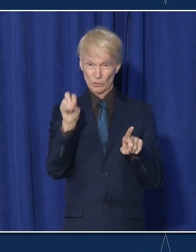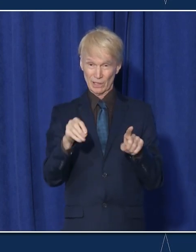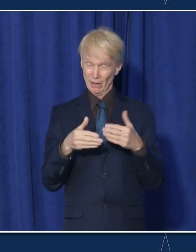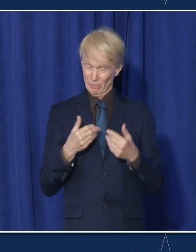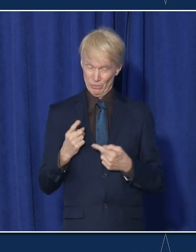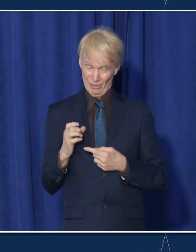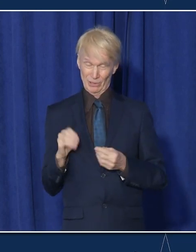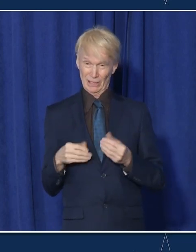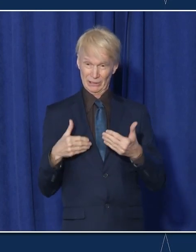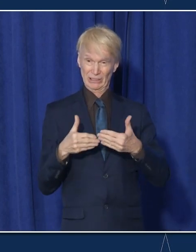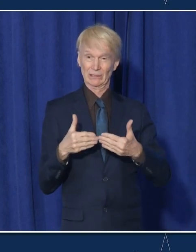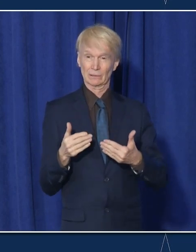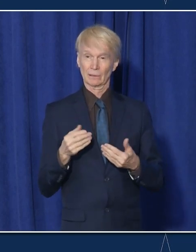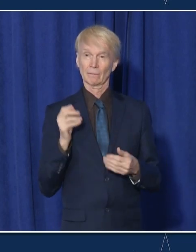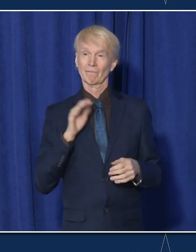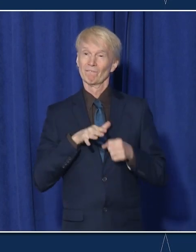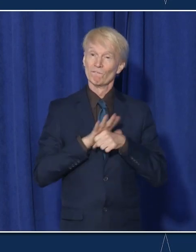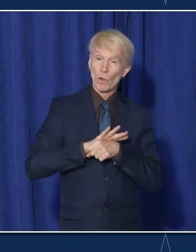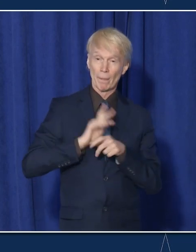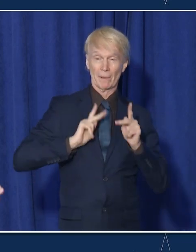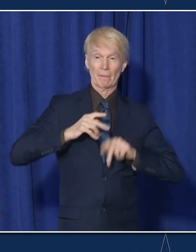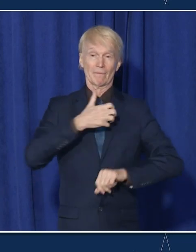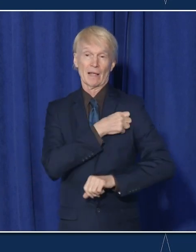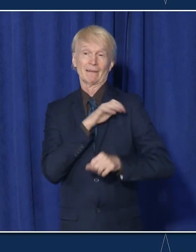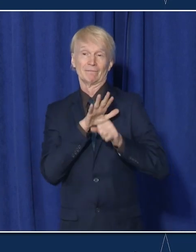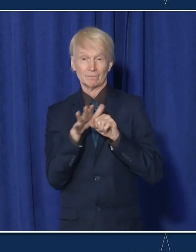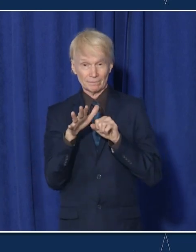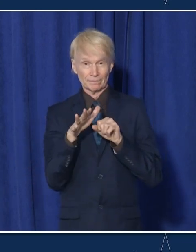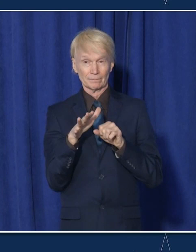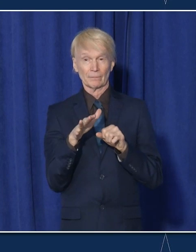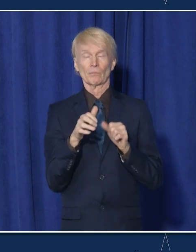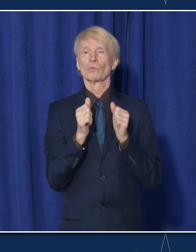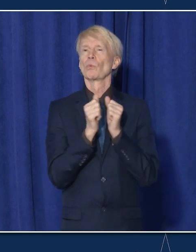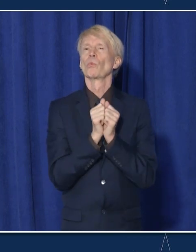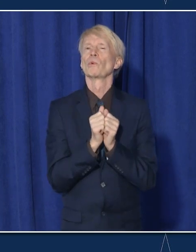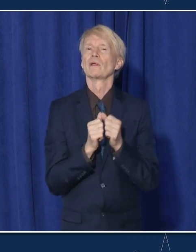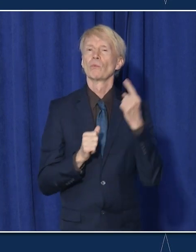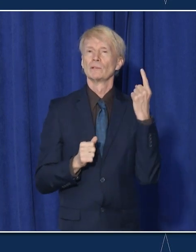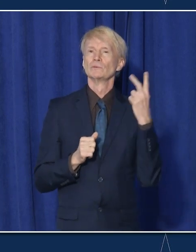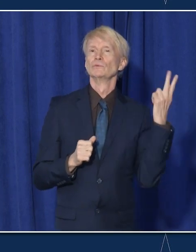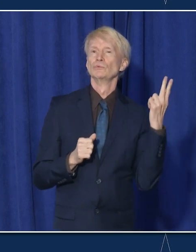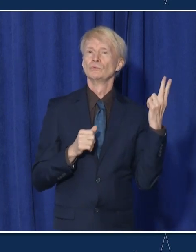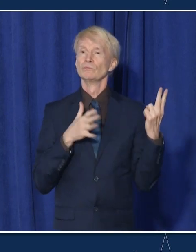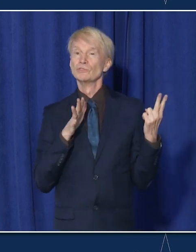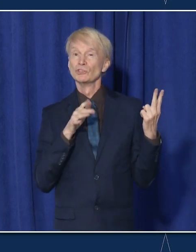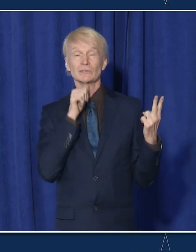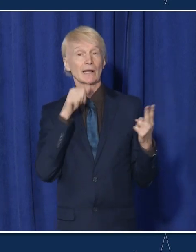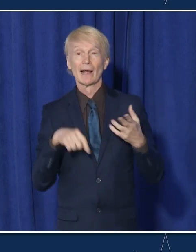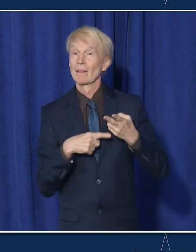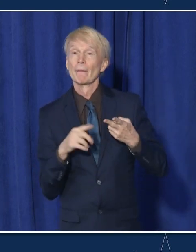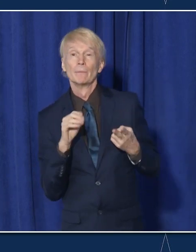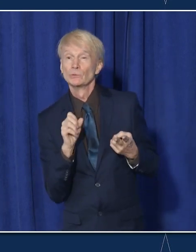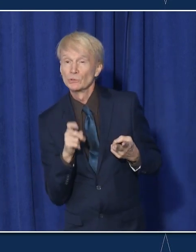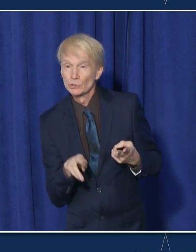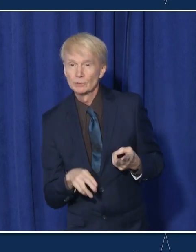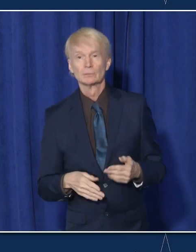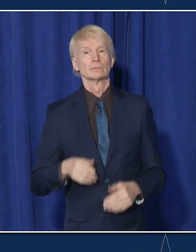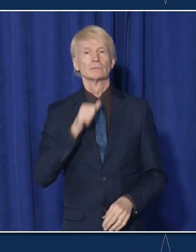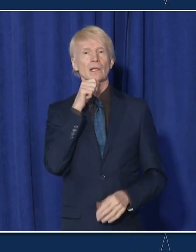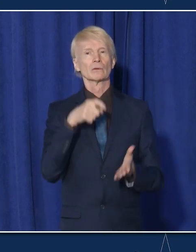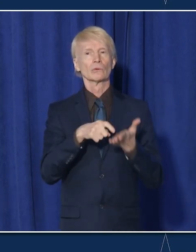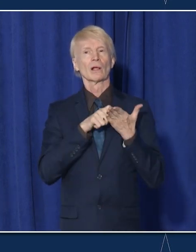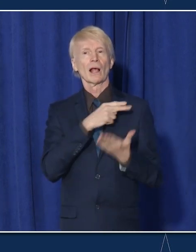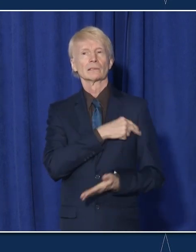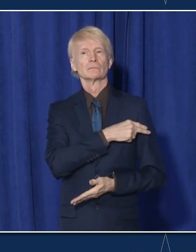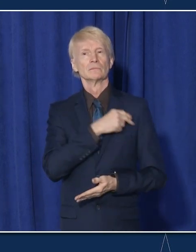99.77% of fully vaccinated Chicagoans, even leaving aside the booster, just you finished your primary dose, have not subsequently been hospitalized